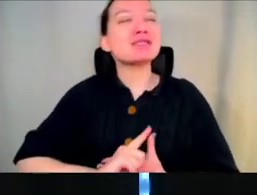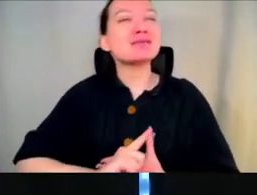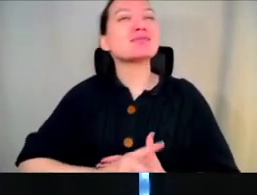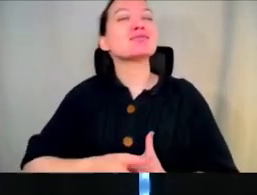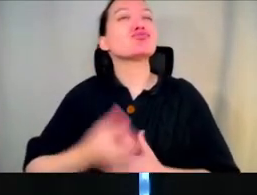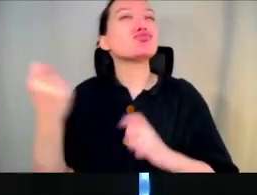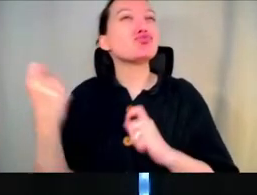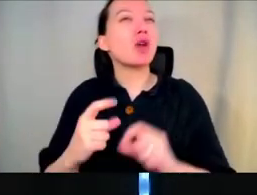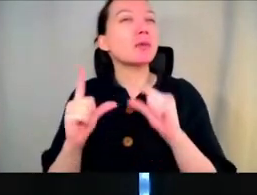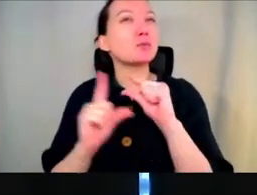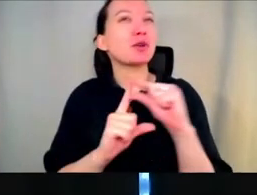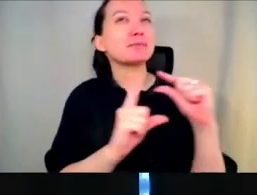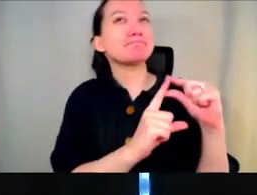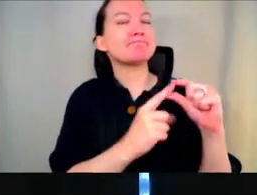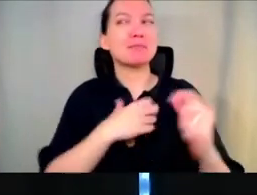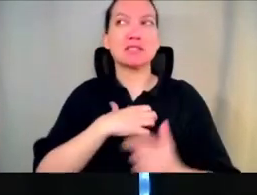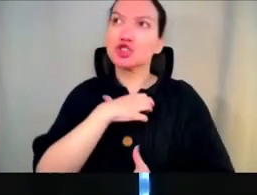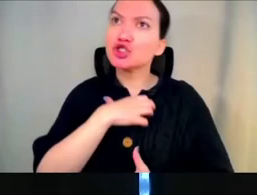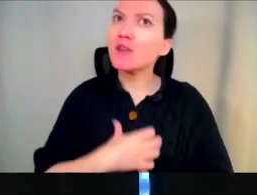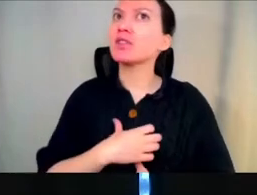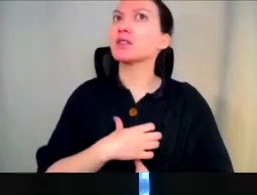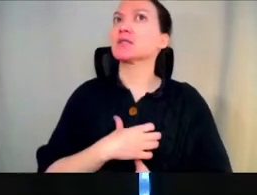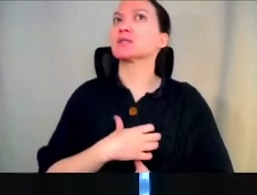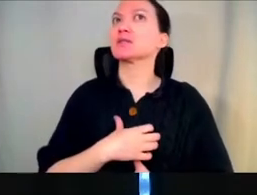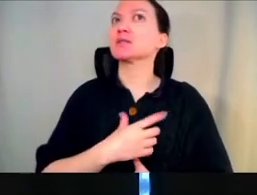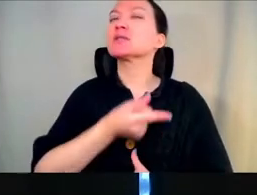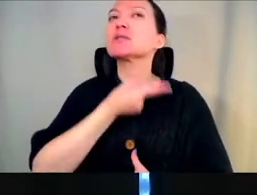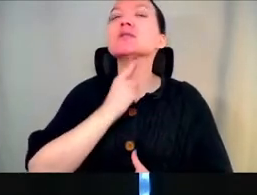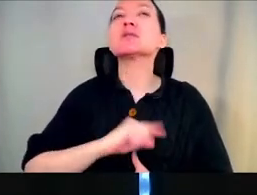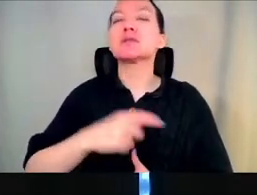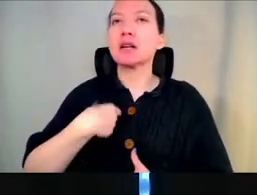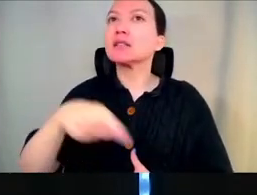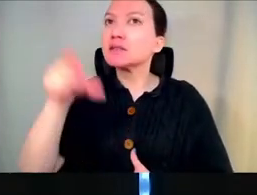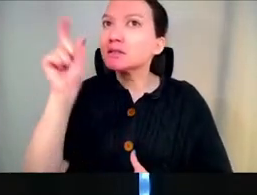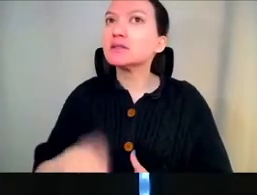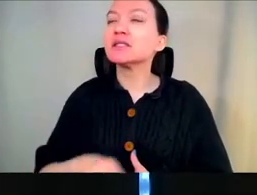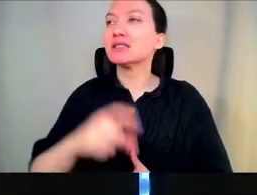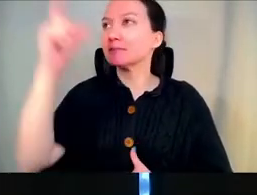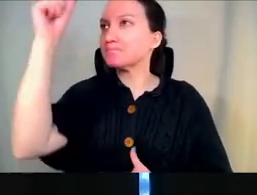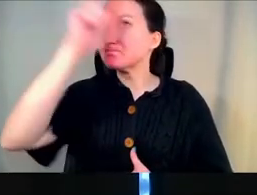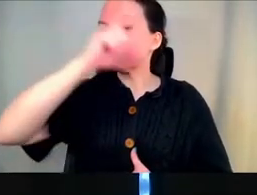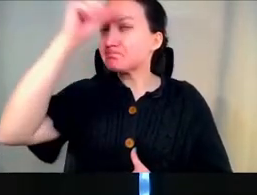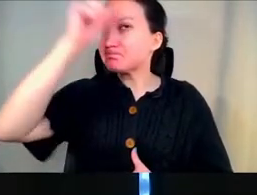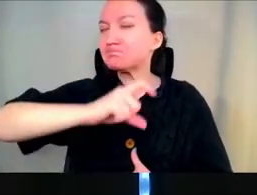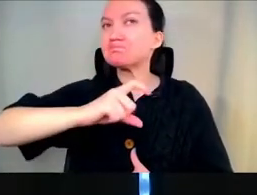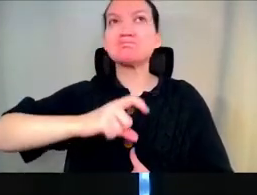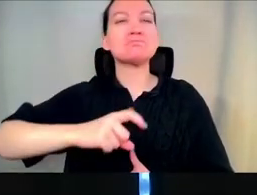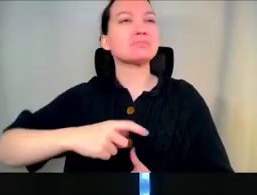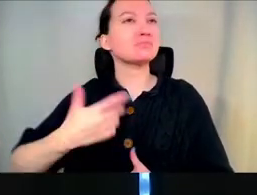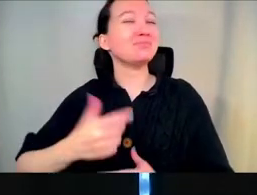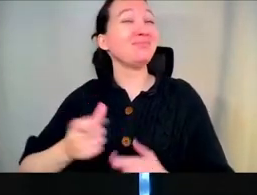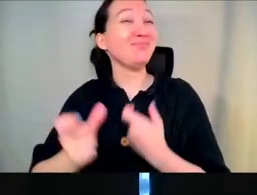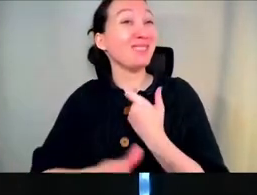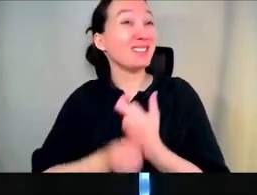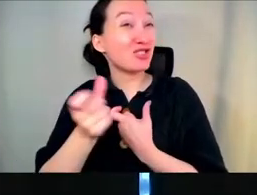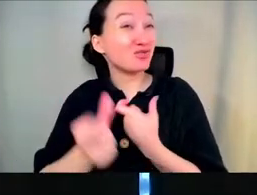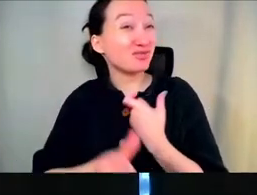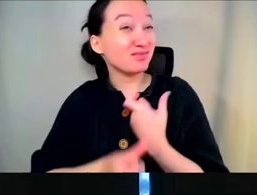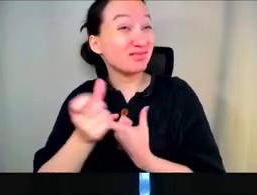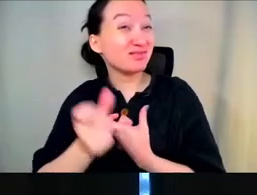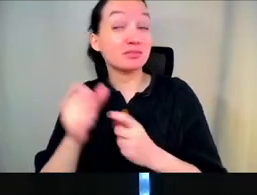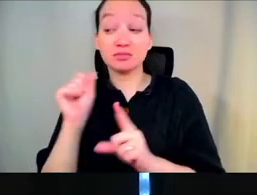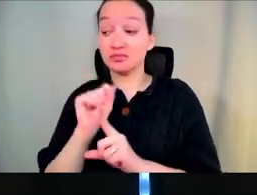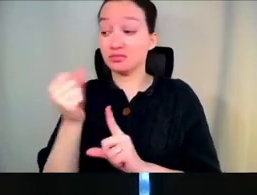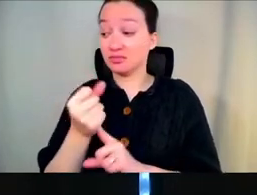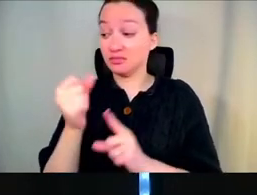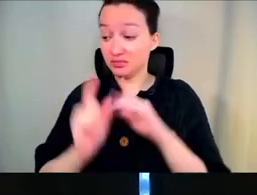words. I'm starving. I'm thirsty. I need wisdom. It is so dangerous when we get to a